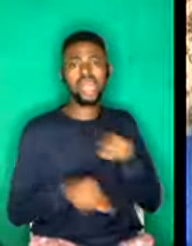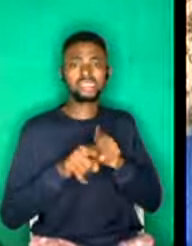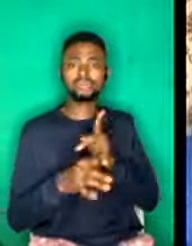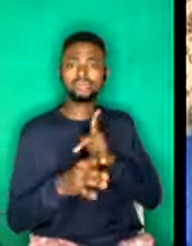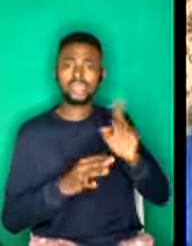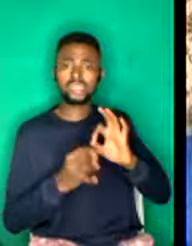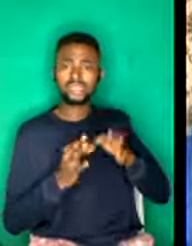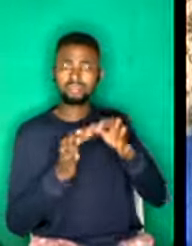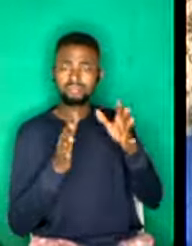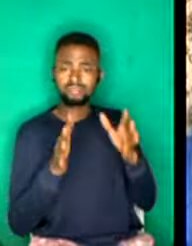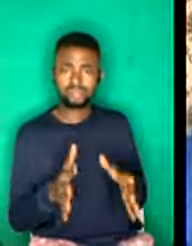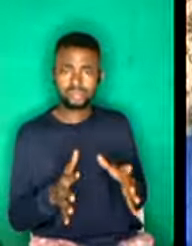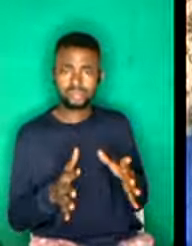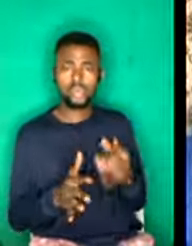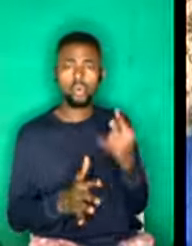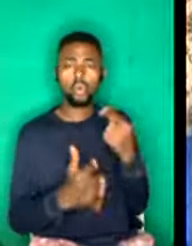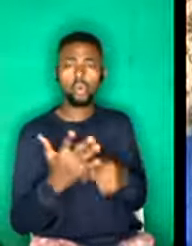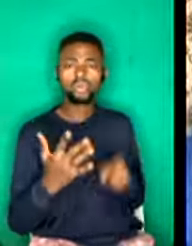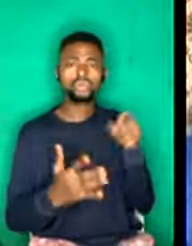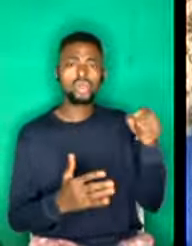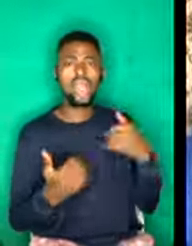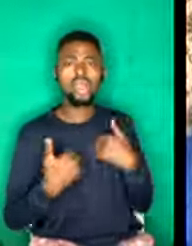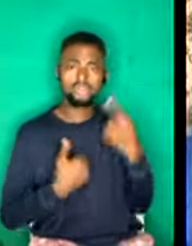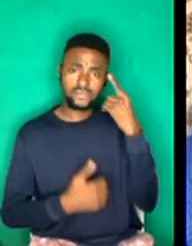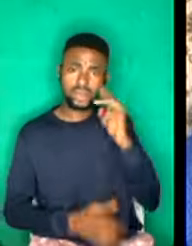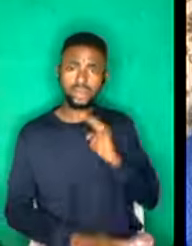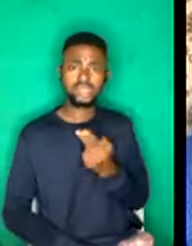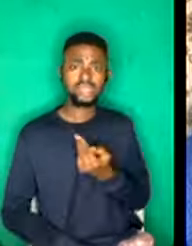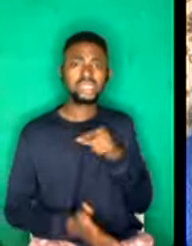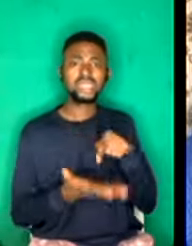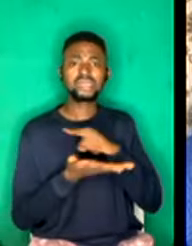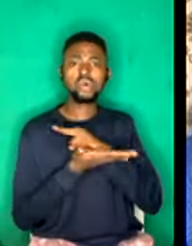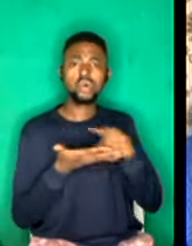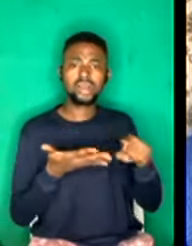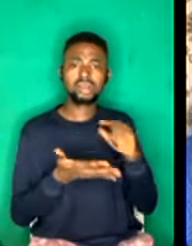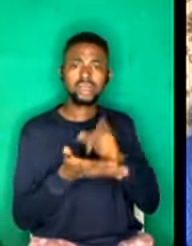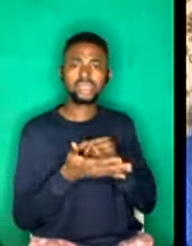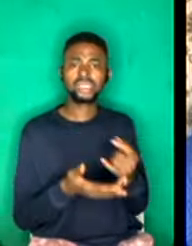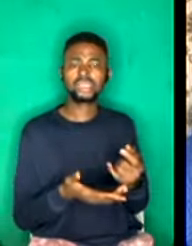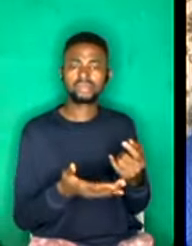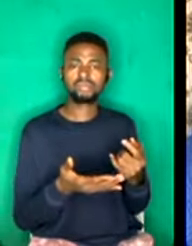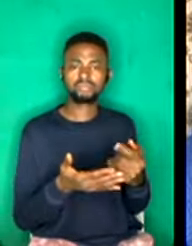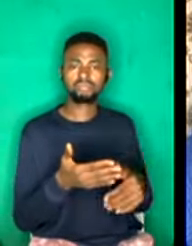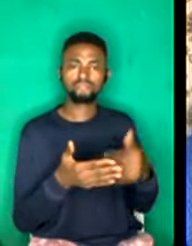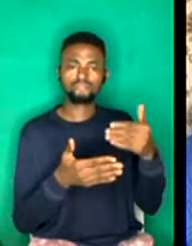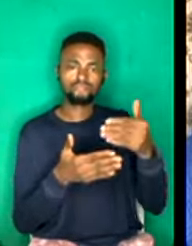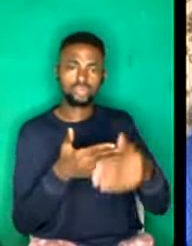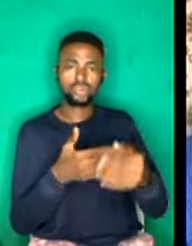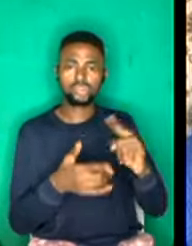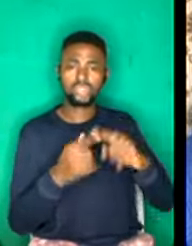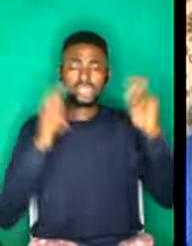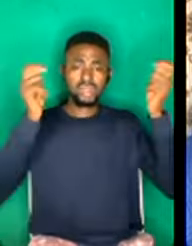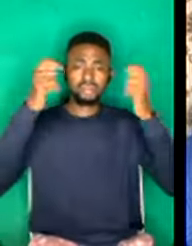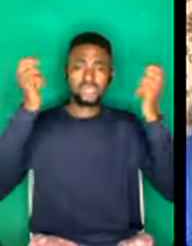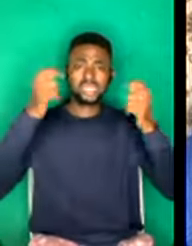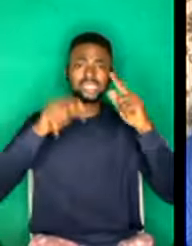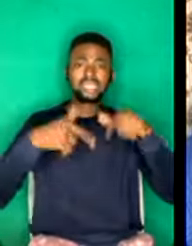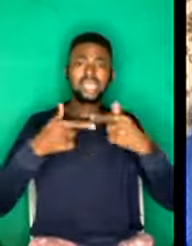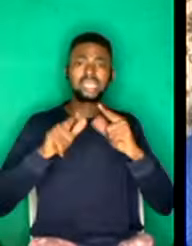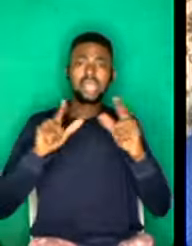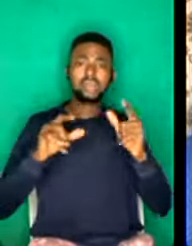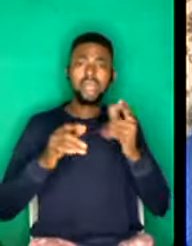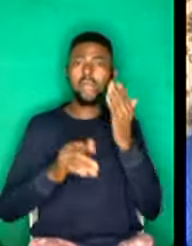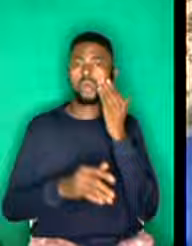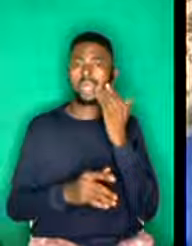do you have for us this week that is coming to celebrate the Sign Language Awareness Week or